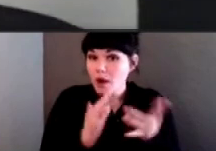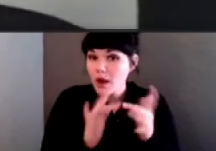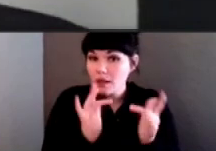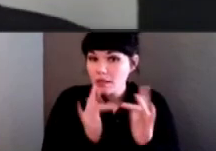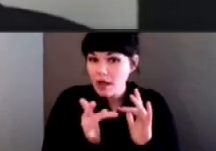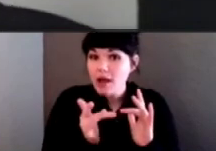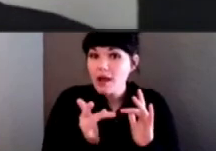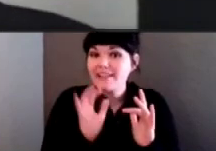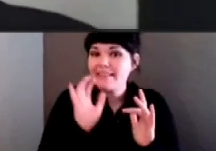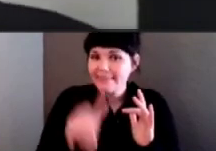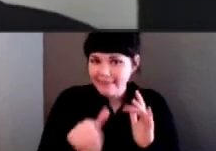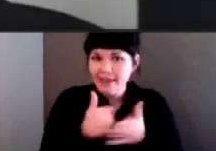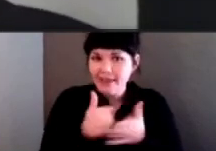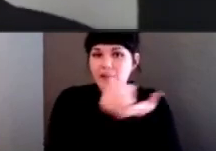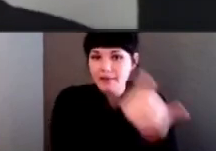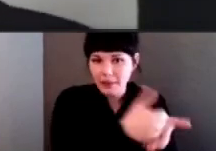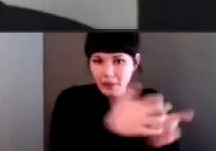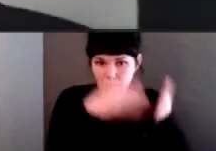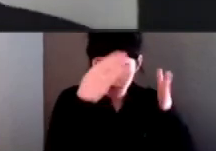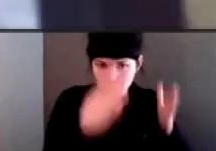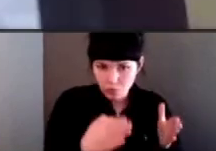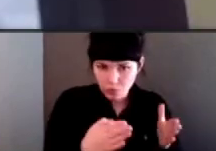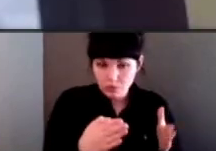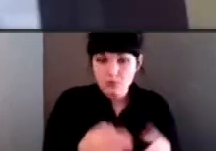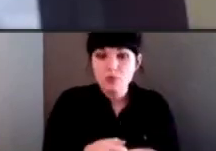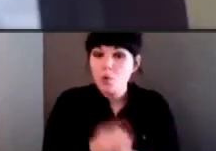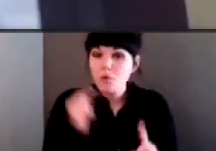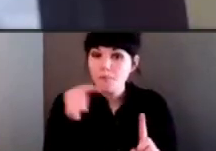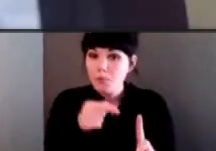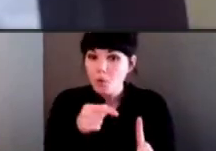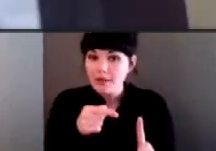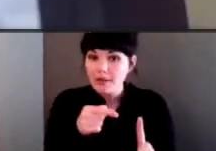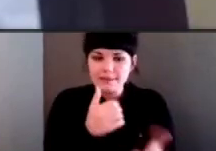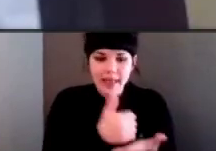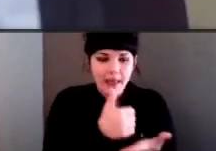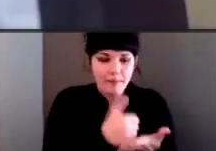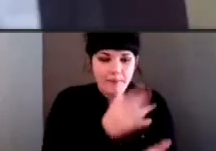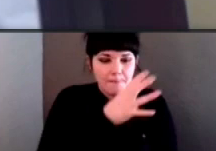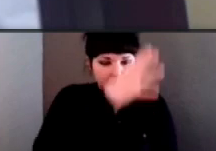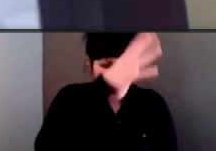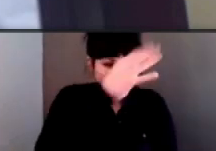helping parents to connect with those resources is where we're at.